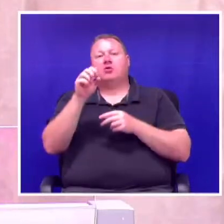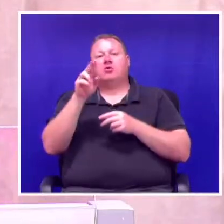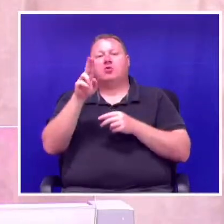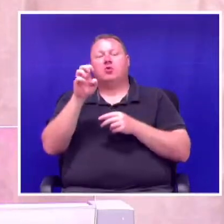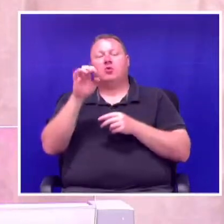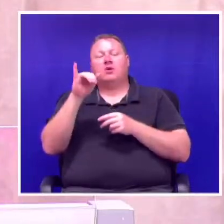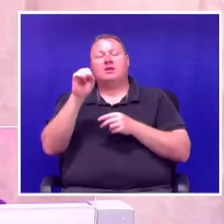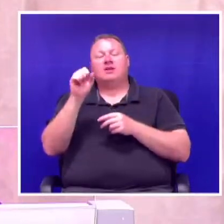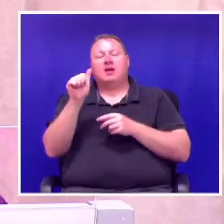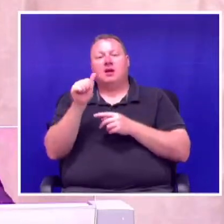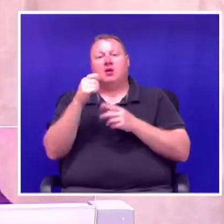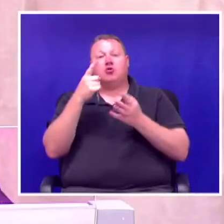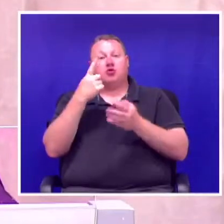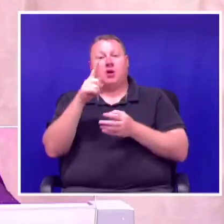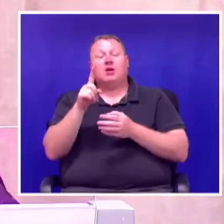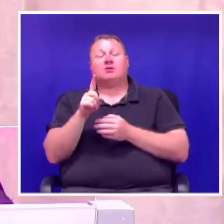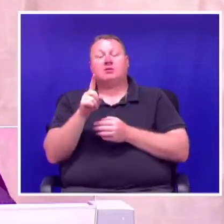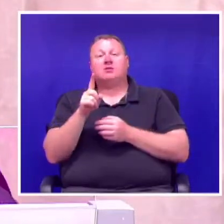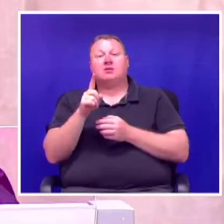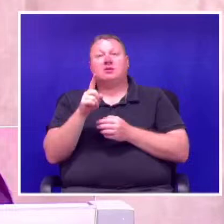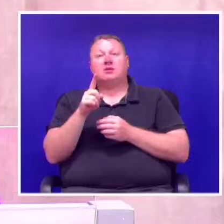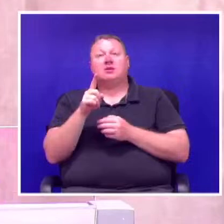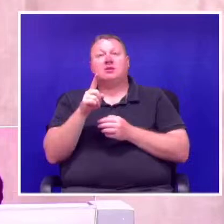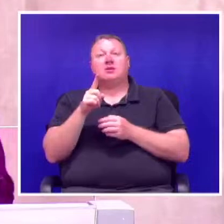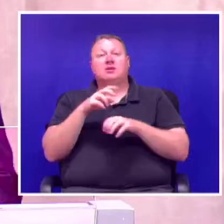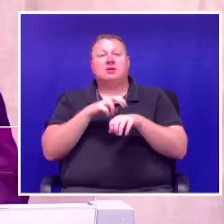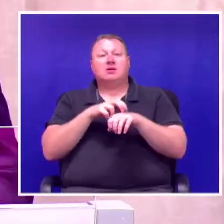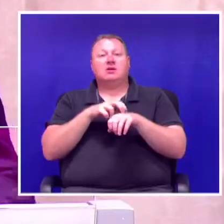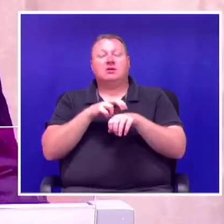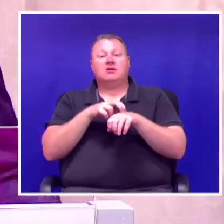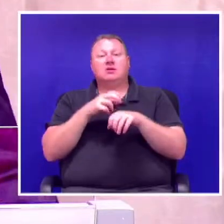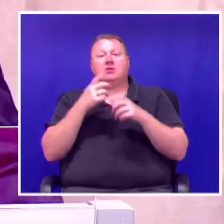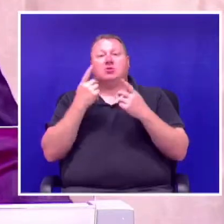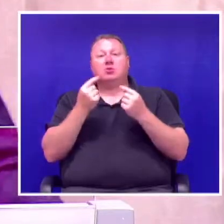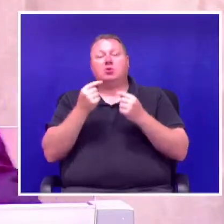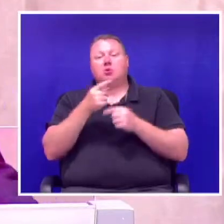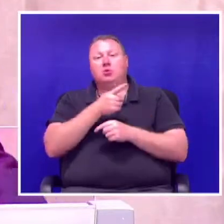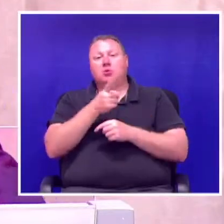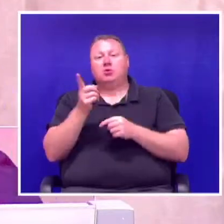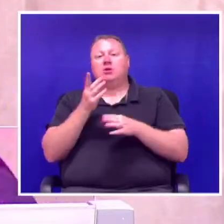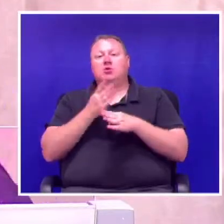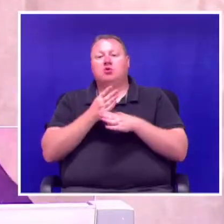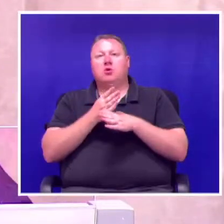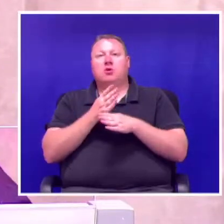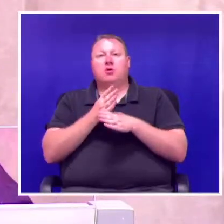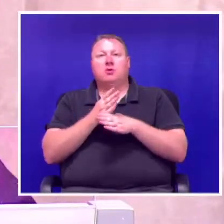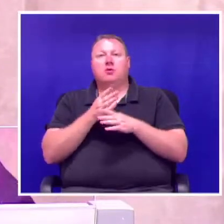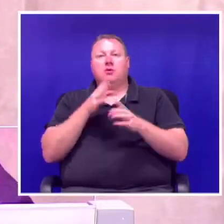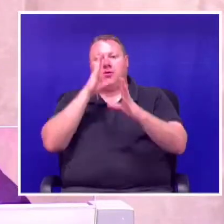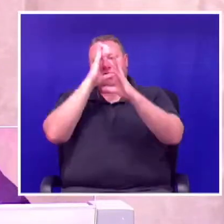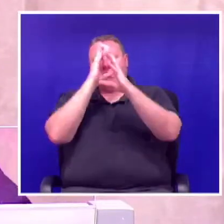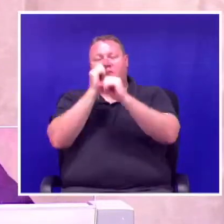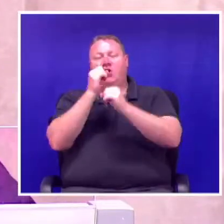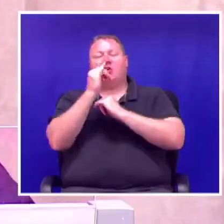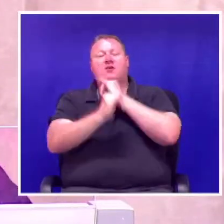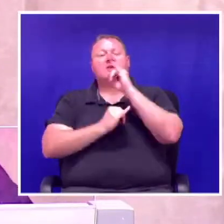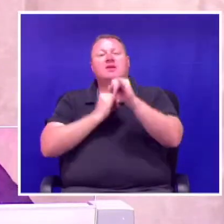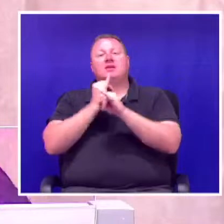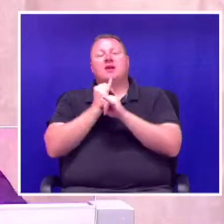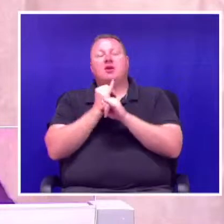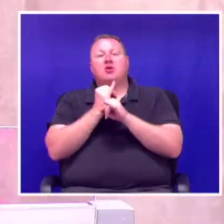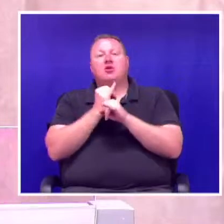we need to get these enterprises to also target international